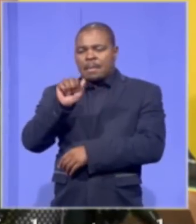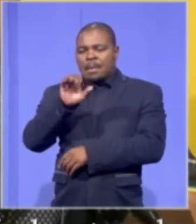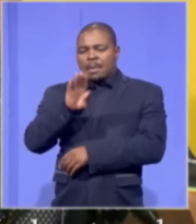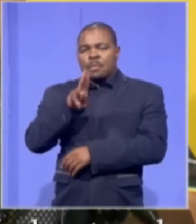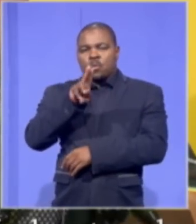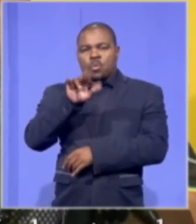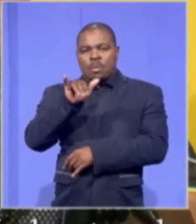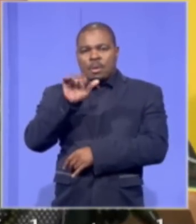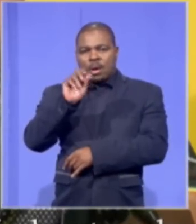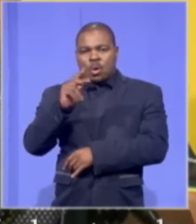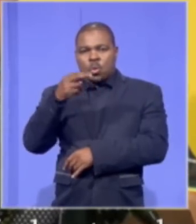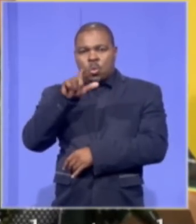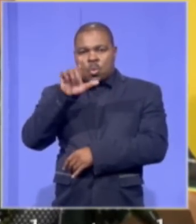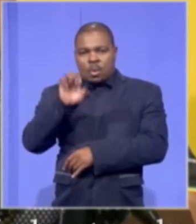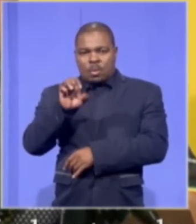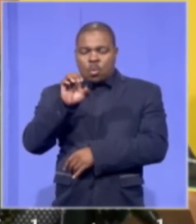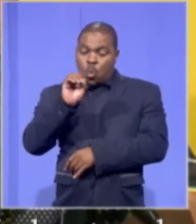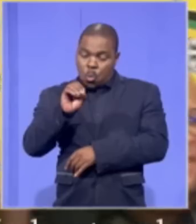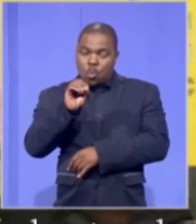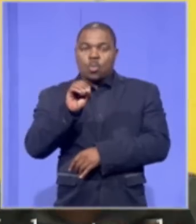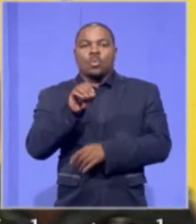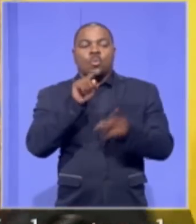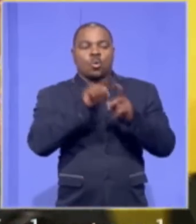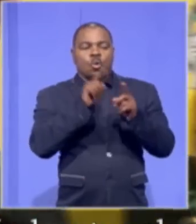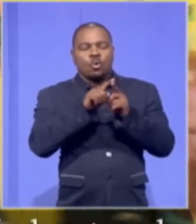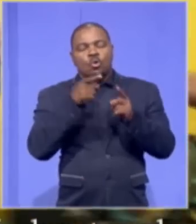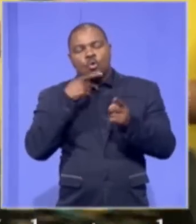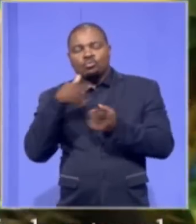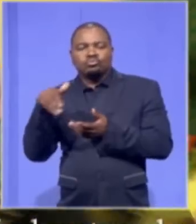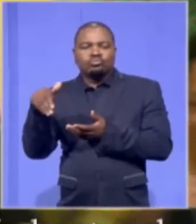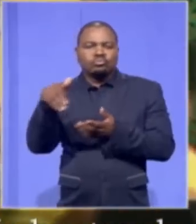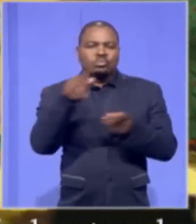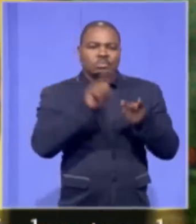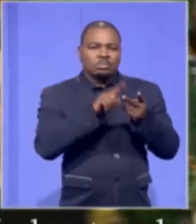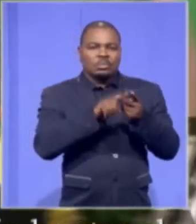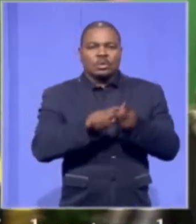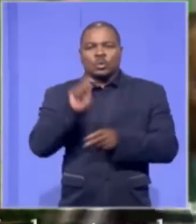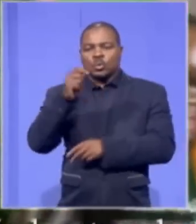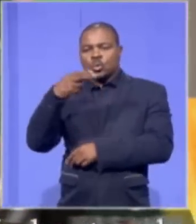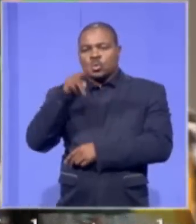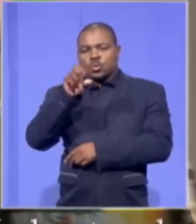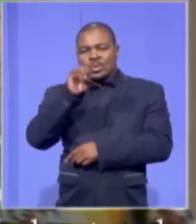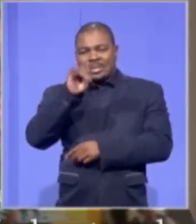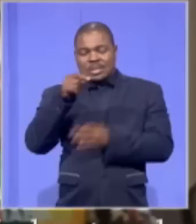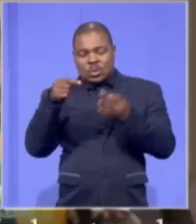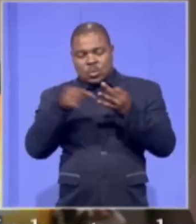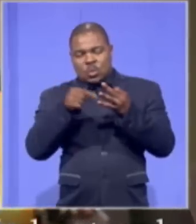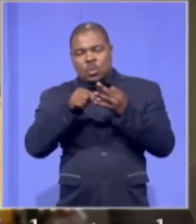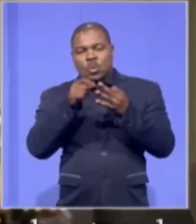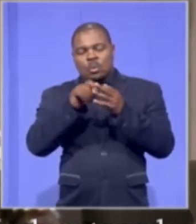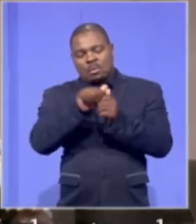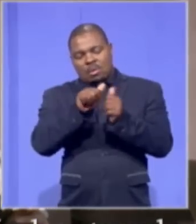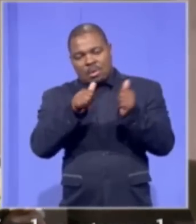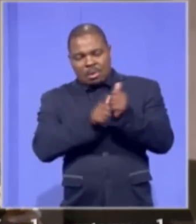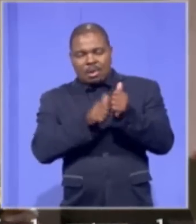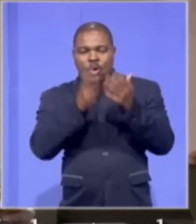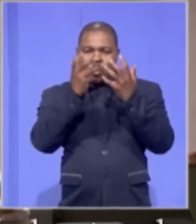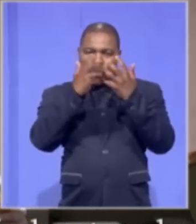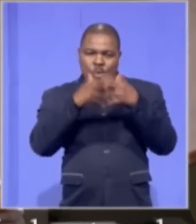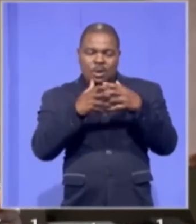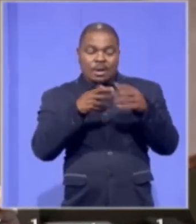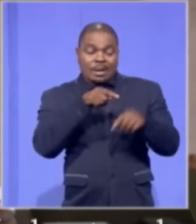Mabuyakhulu a thwetšwe go ba mokgoboketši. Wesizwe Thusi e tla ba motlatša morulaganyi wa mathomo